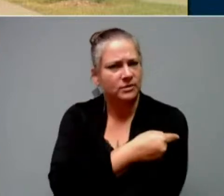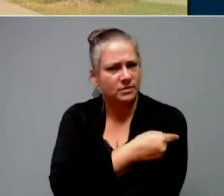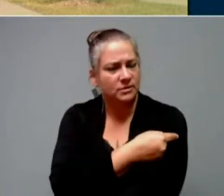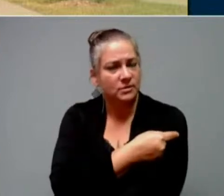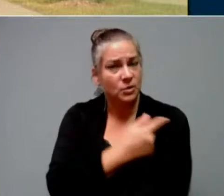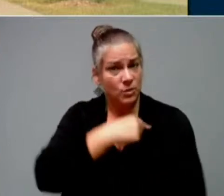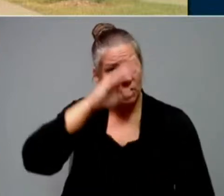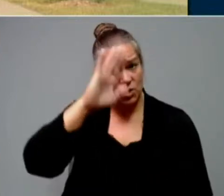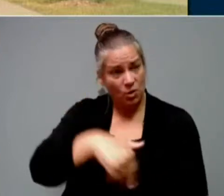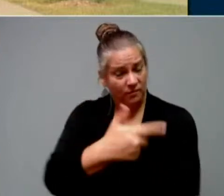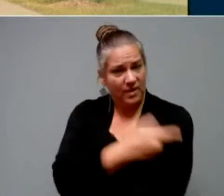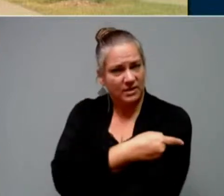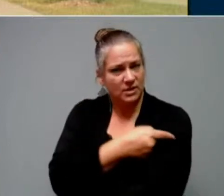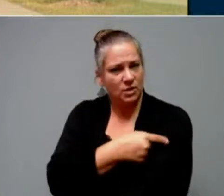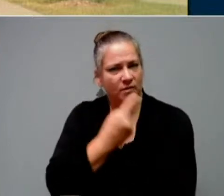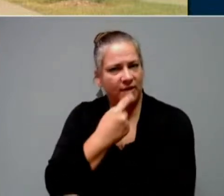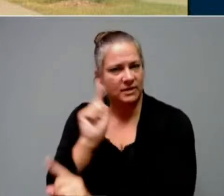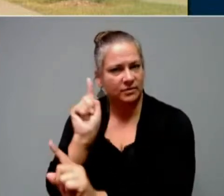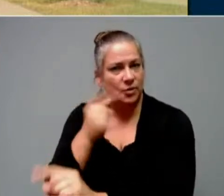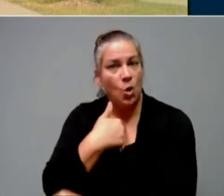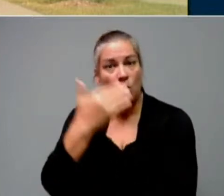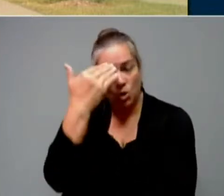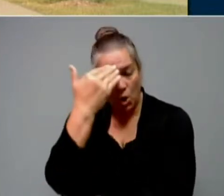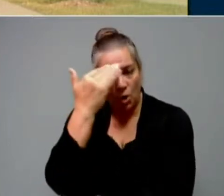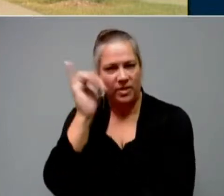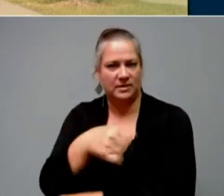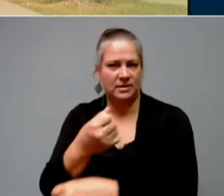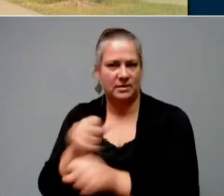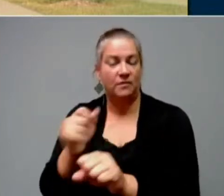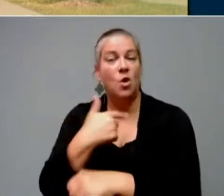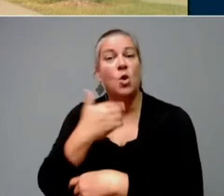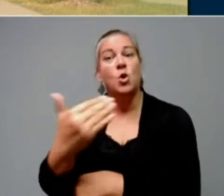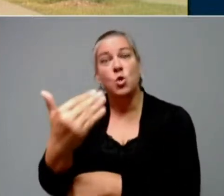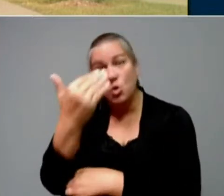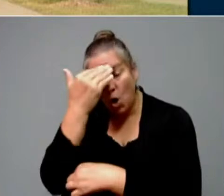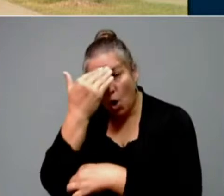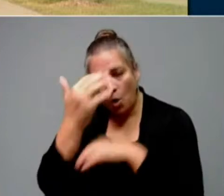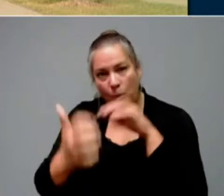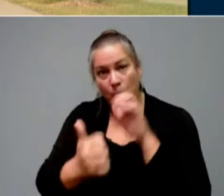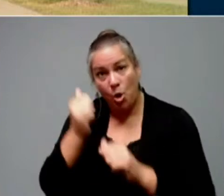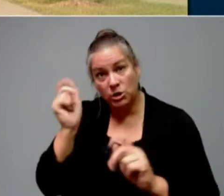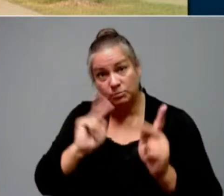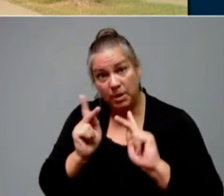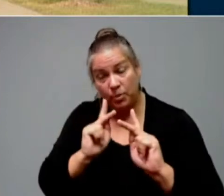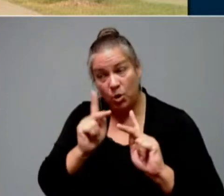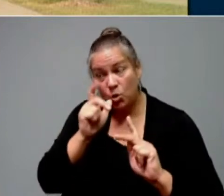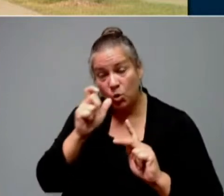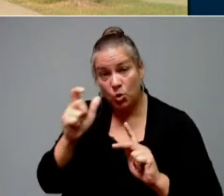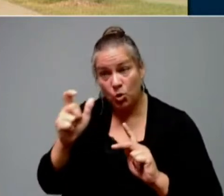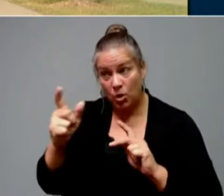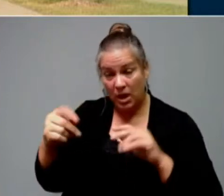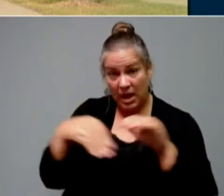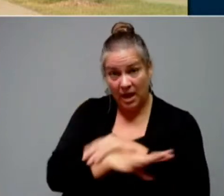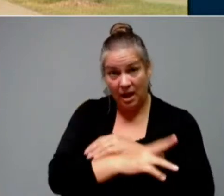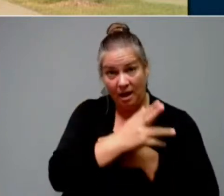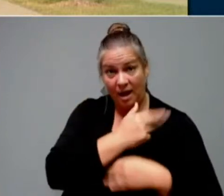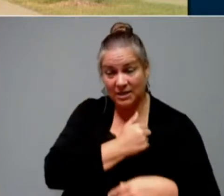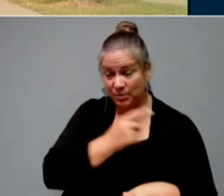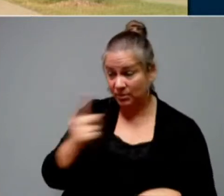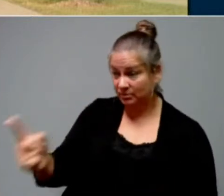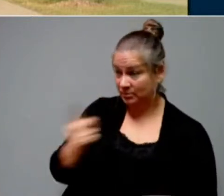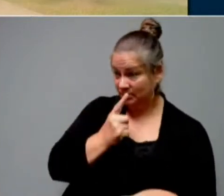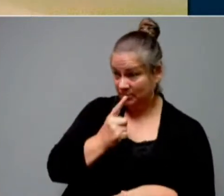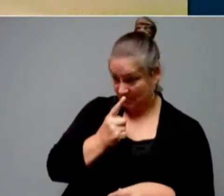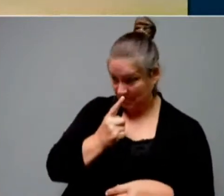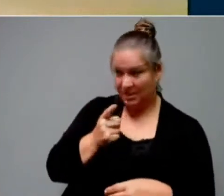vaccines work. We know they are safe. And we know that a majority of the people coming through our doors with COVID-19 are not